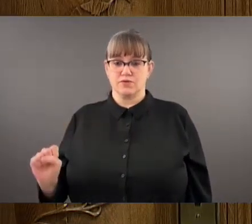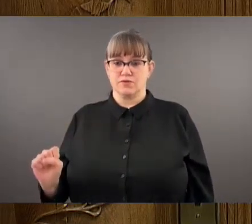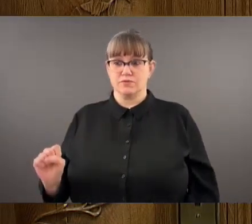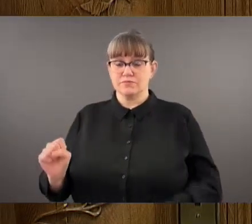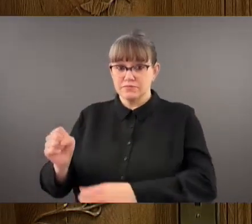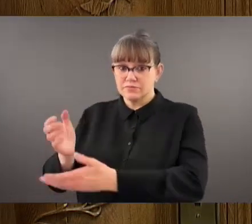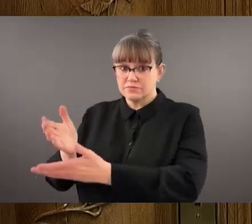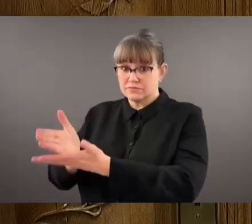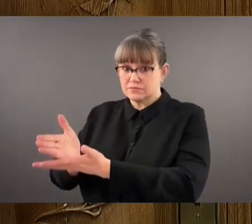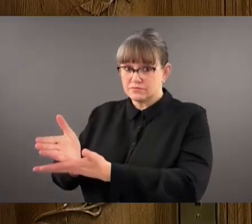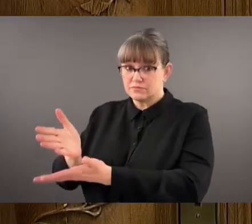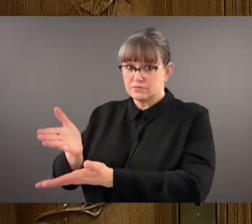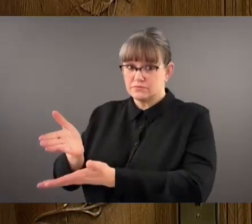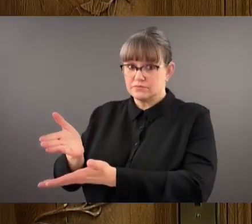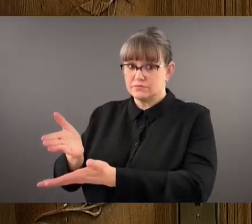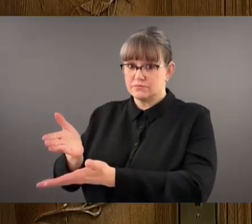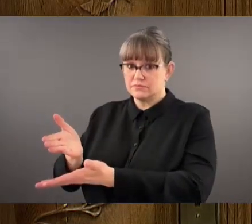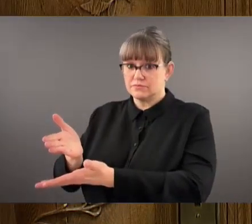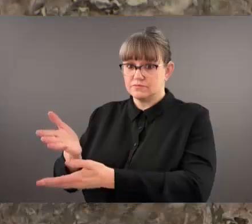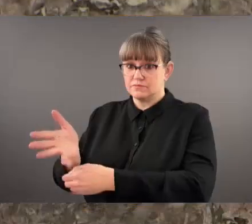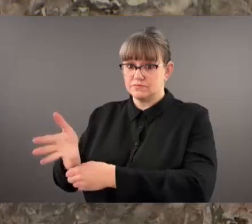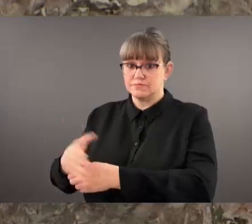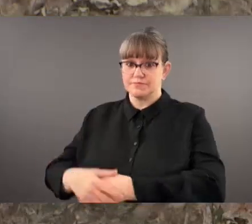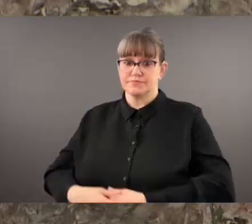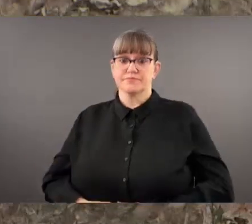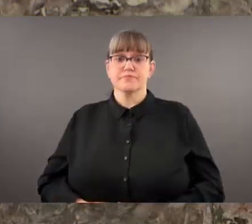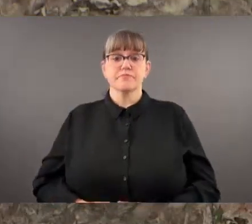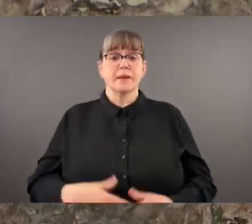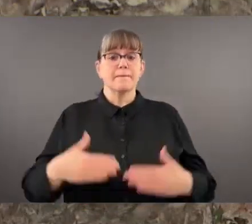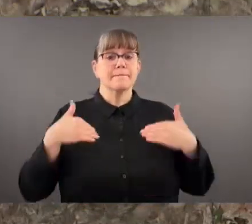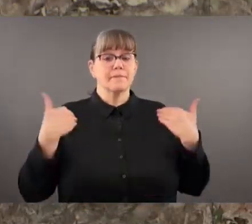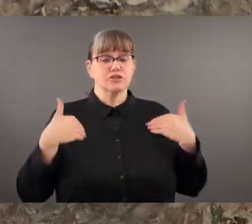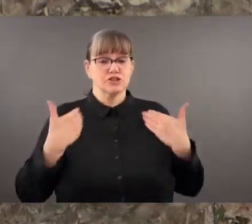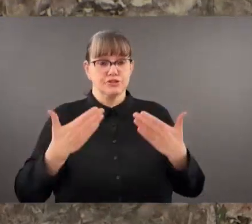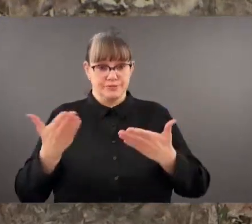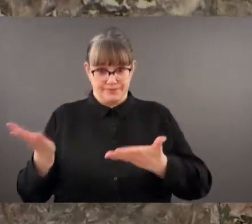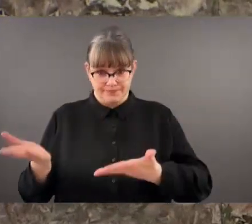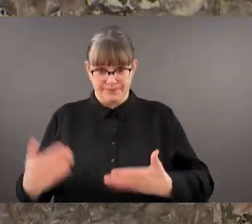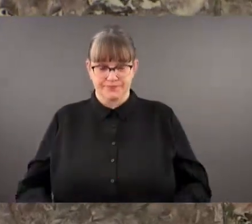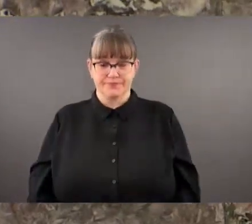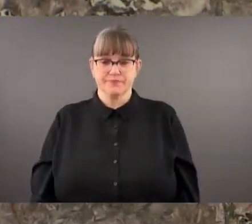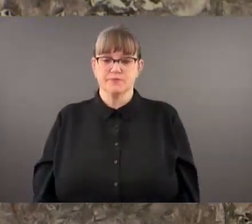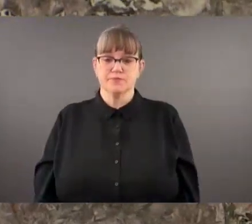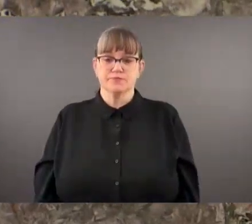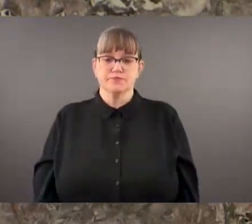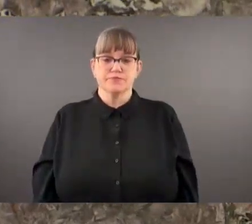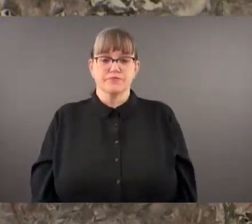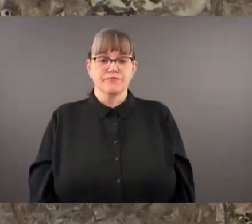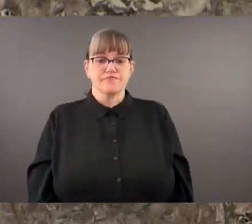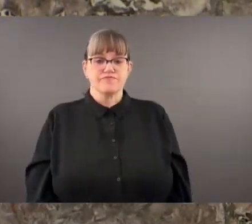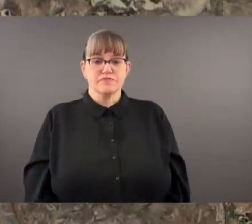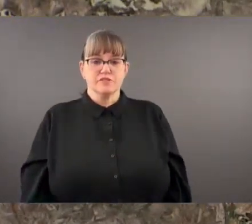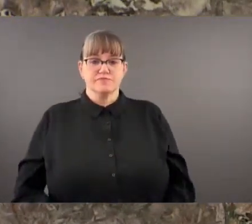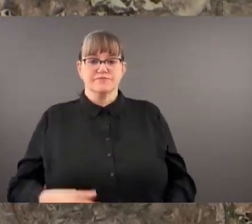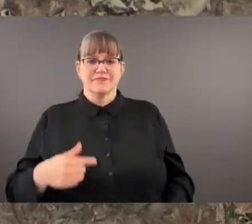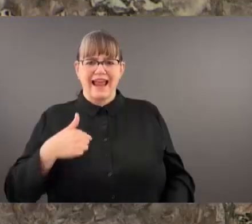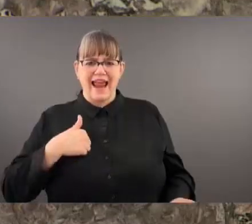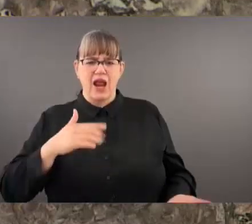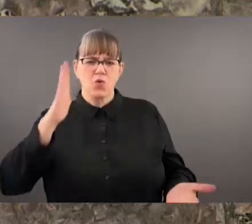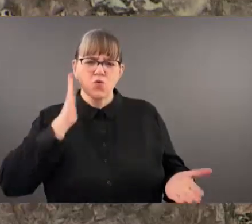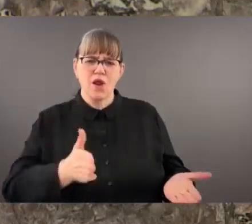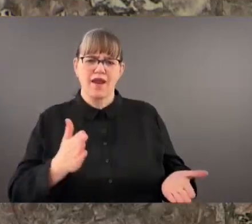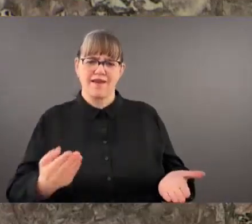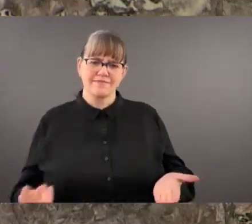Minister. Thank you, Mr. Speaker. I will stand up for healthcare workers each and every day.